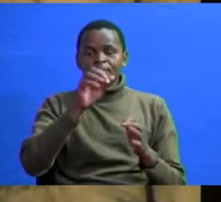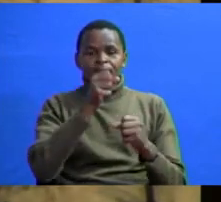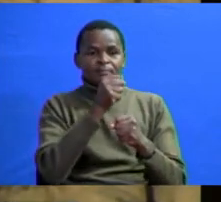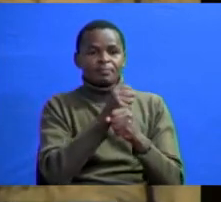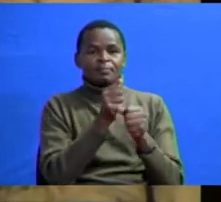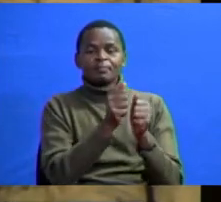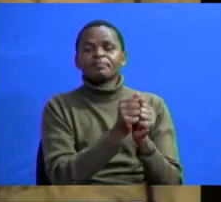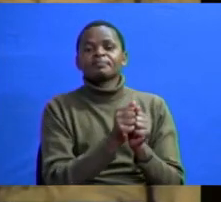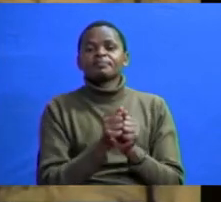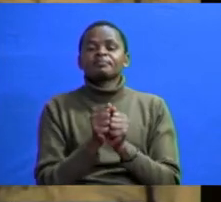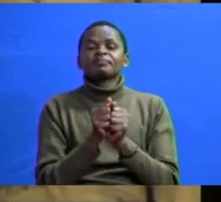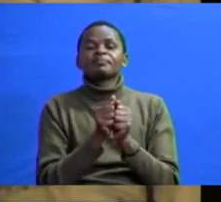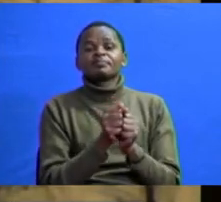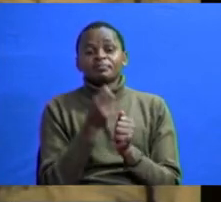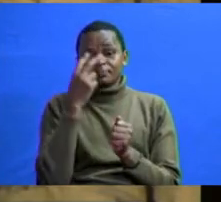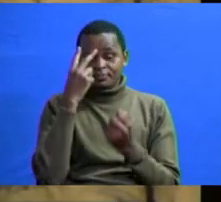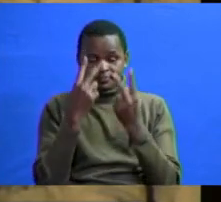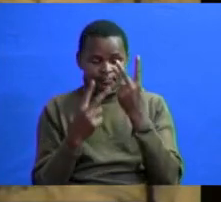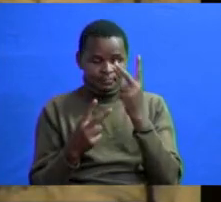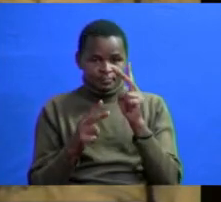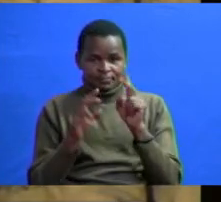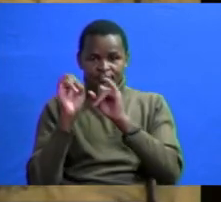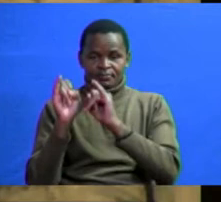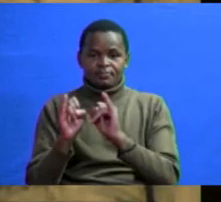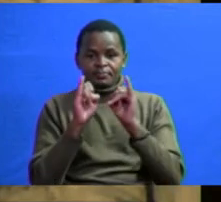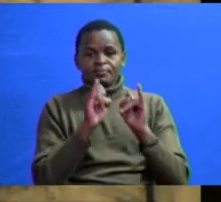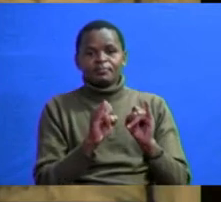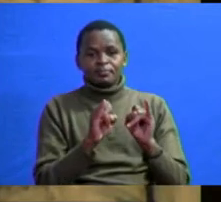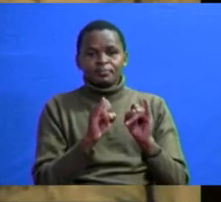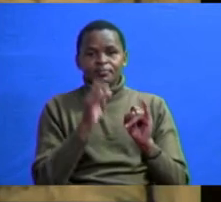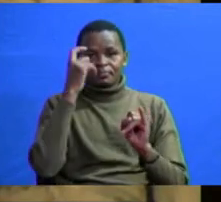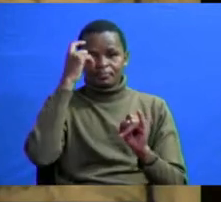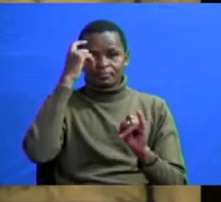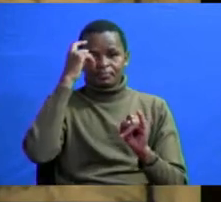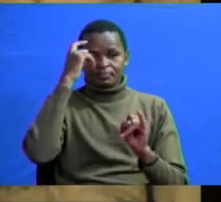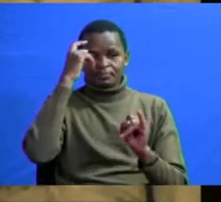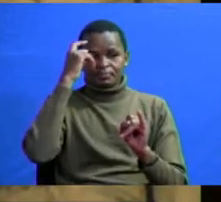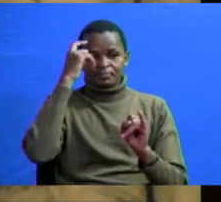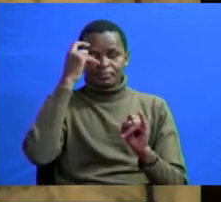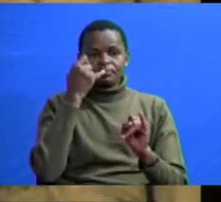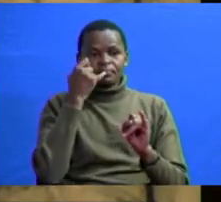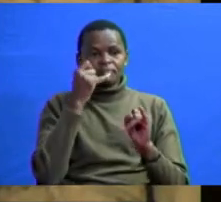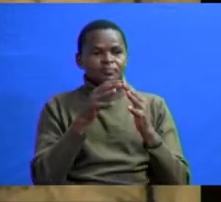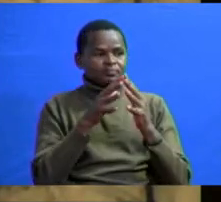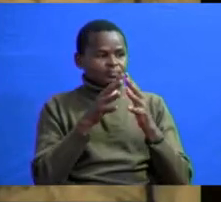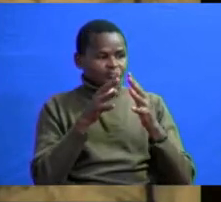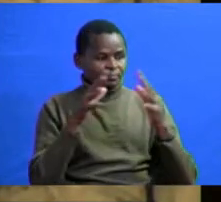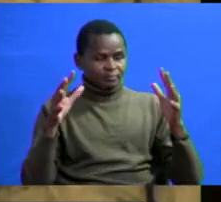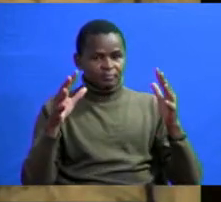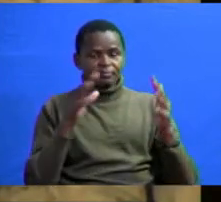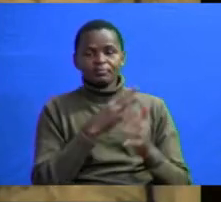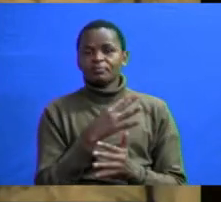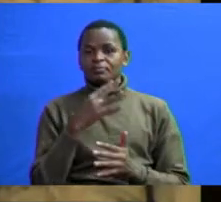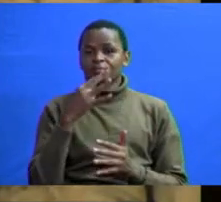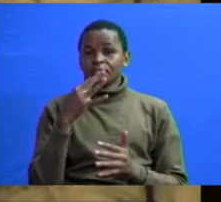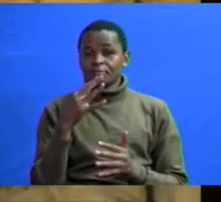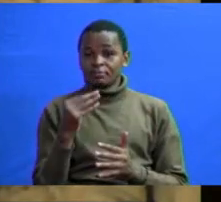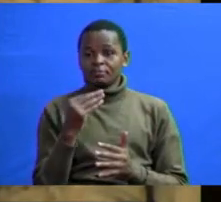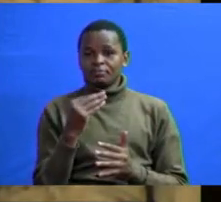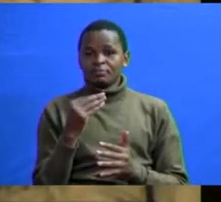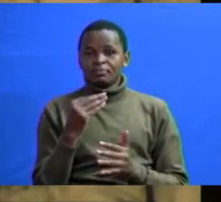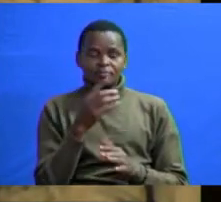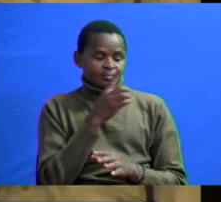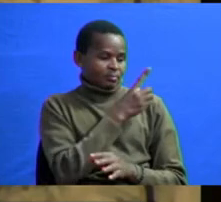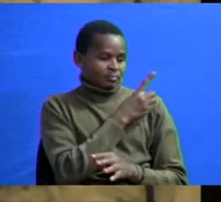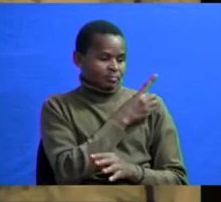in hand. Okay. You see, like, the individual's mind is, it's broad. And in as much as a doctor